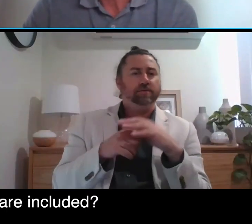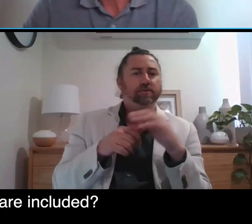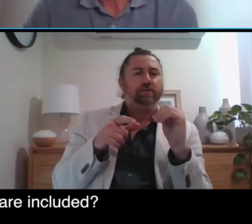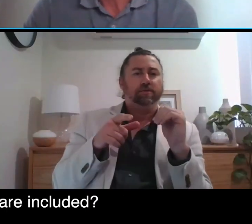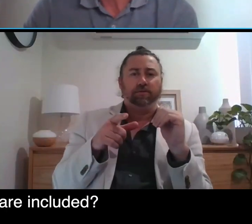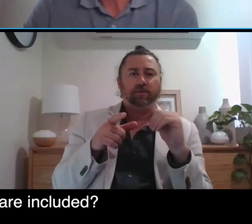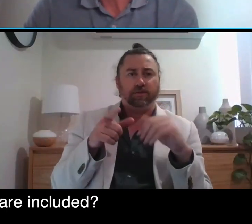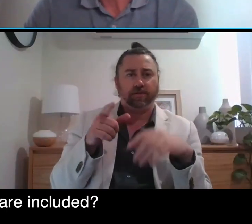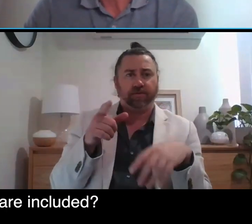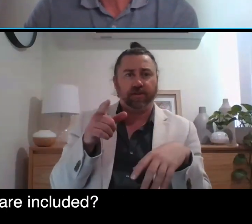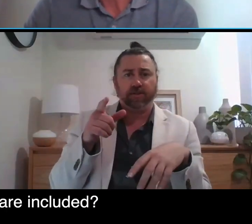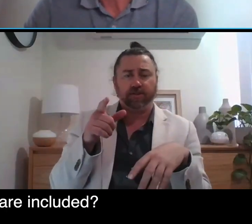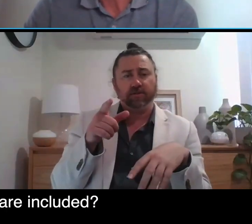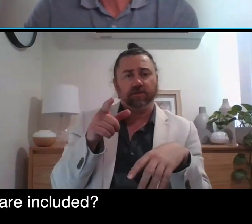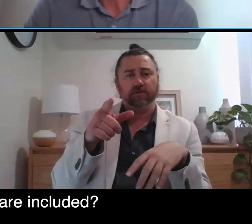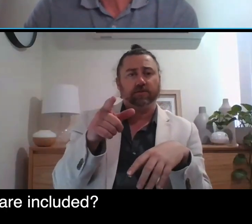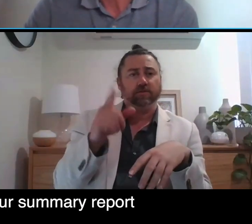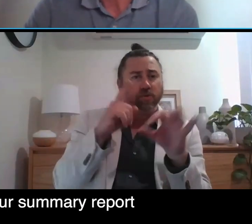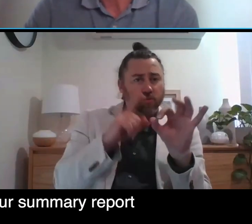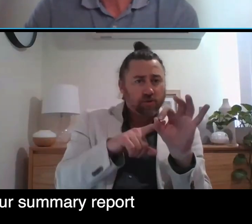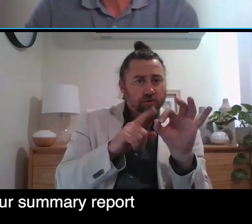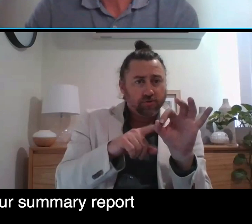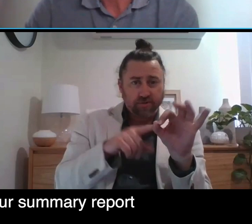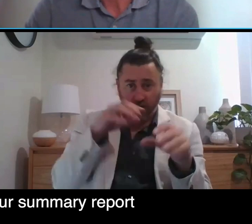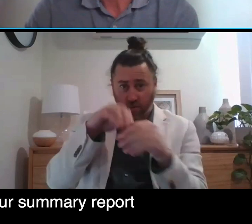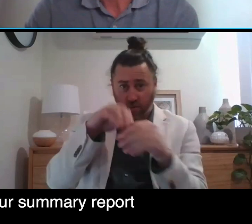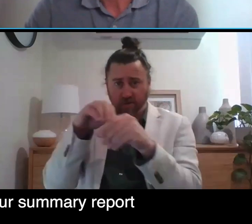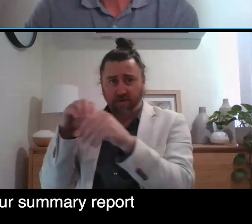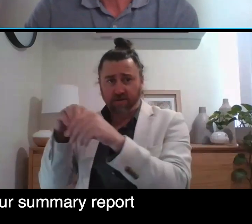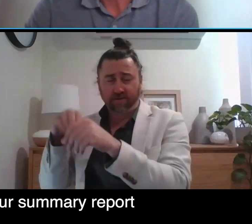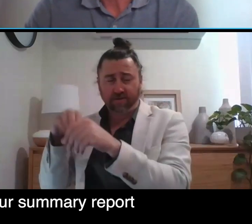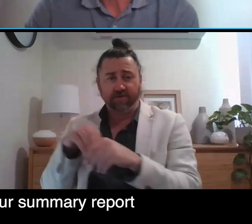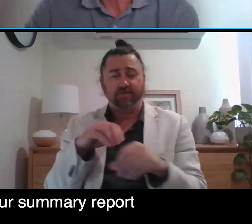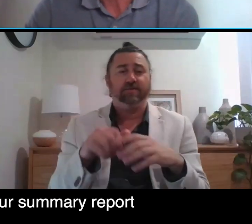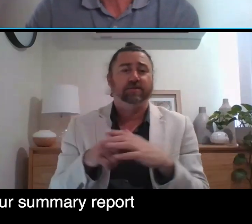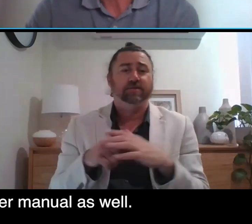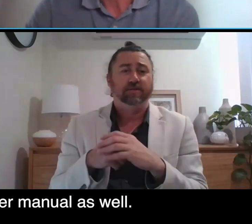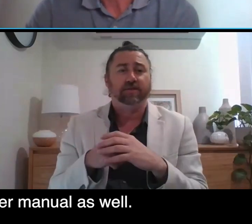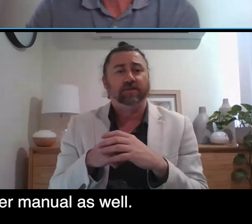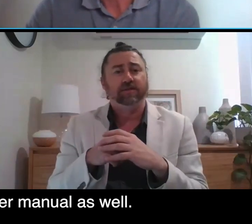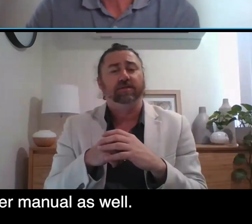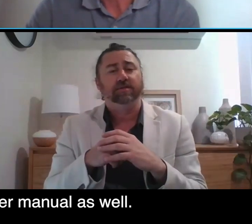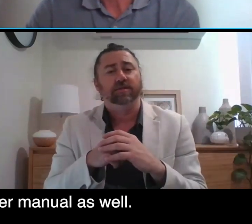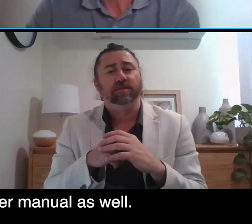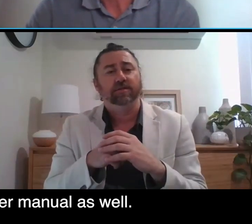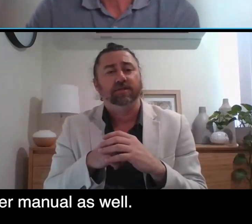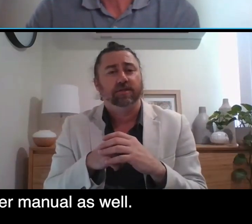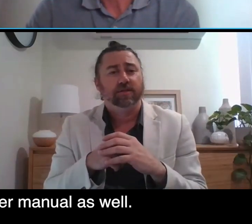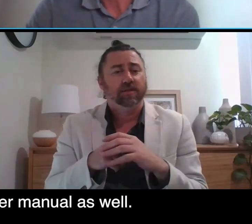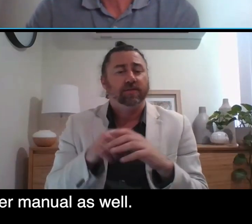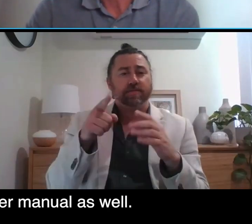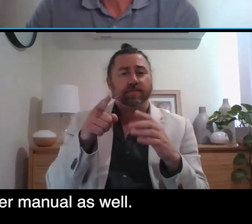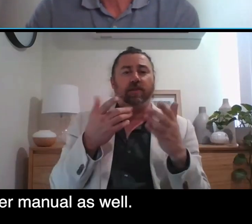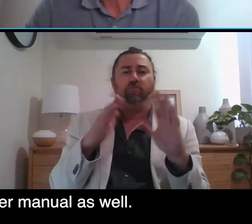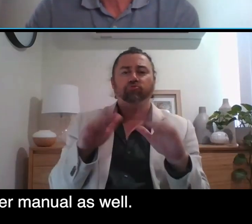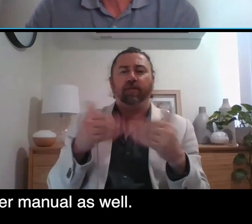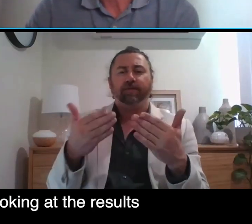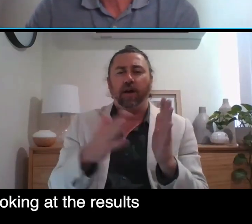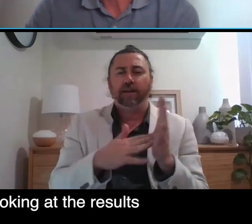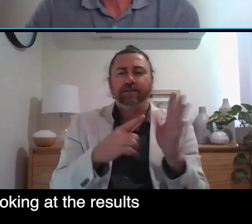the questions that are included? Those you can currently find in our summary report, and you'll find them in the provider manual as